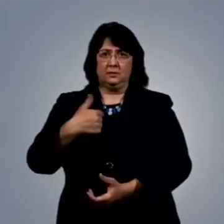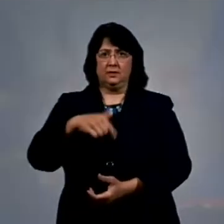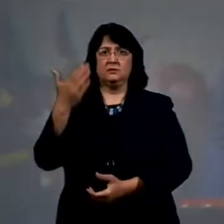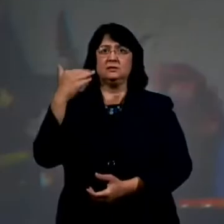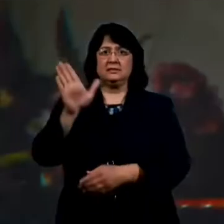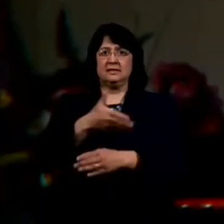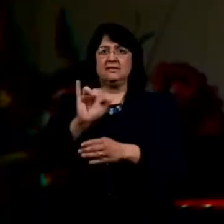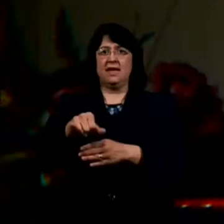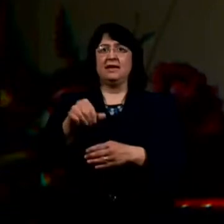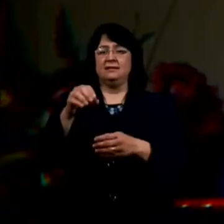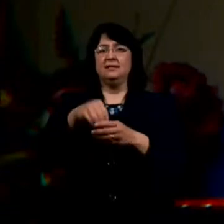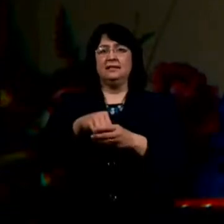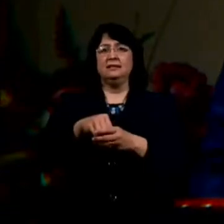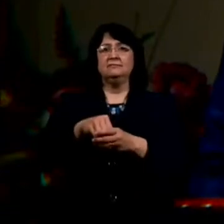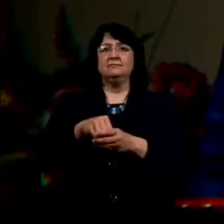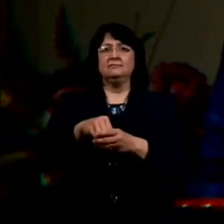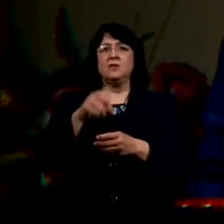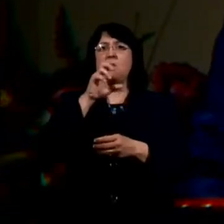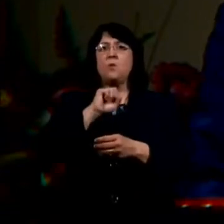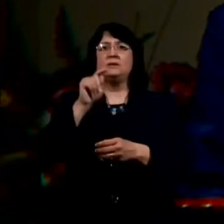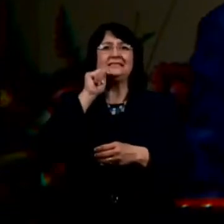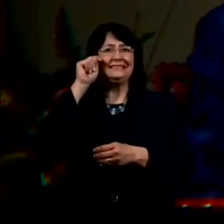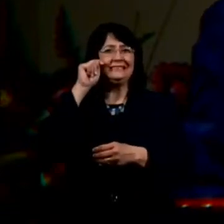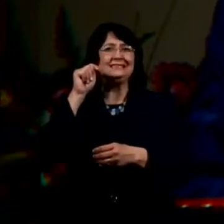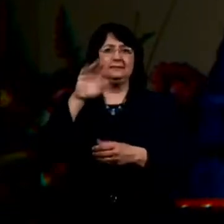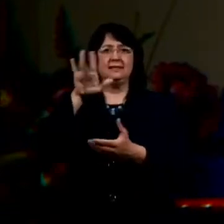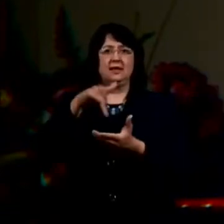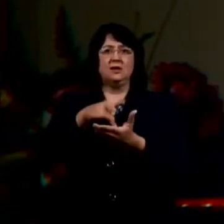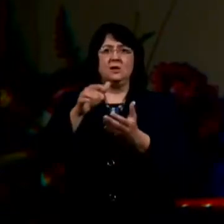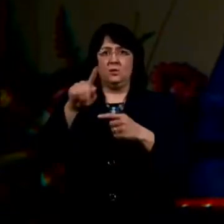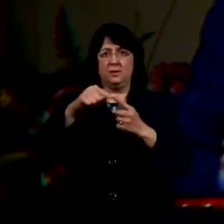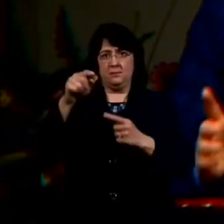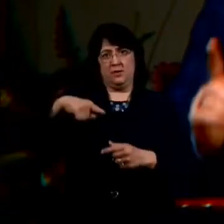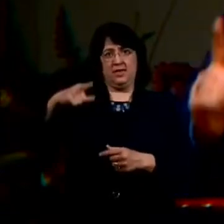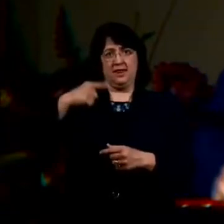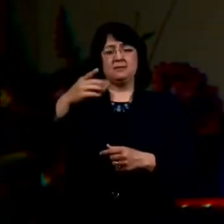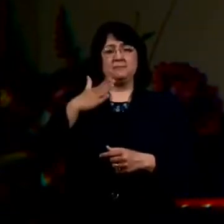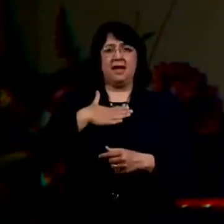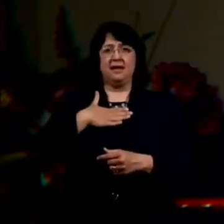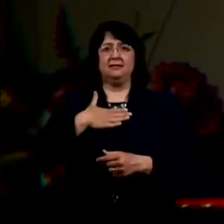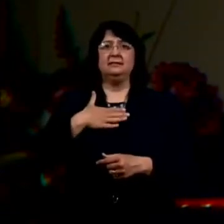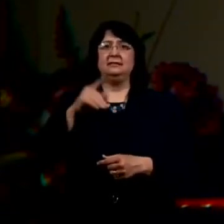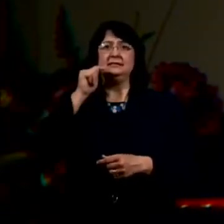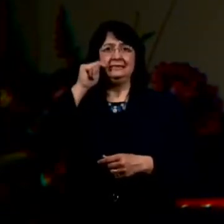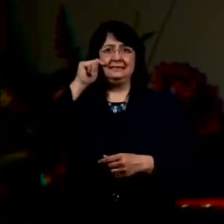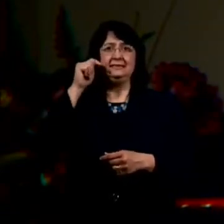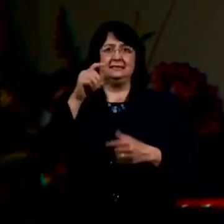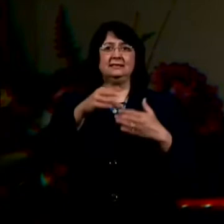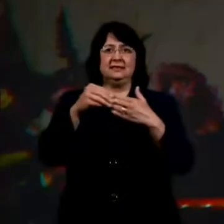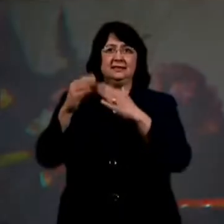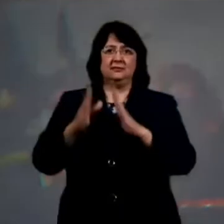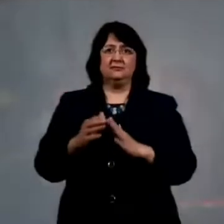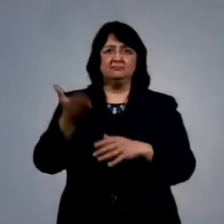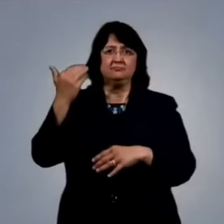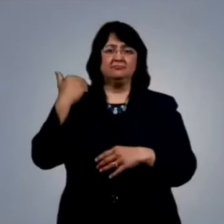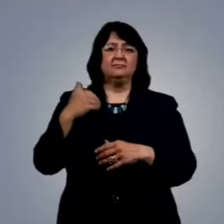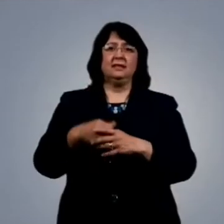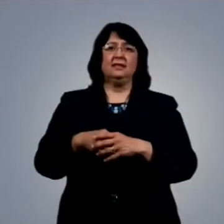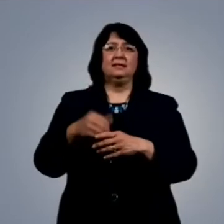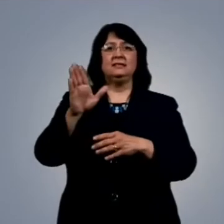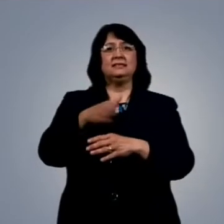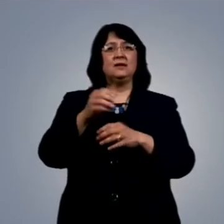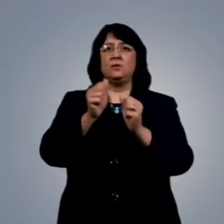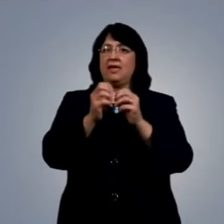One a cappella in the old teen center when Brother Eddie was my youth pastor, but let's try it one time a cappella, all right?